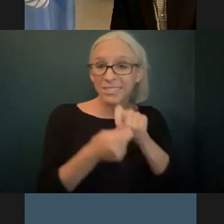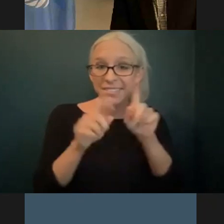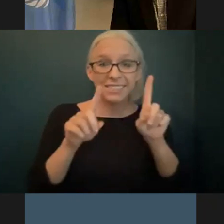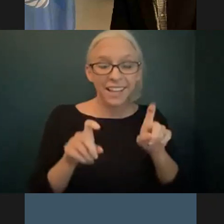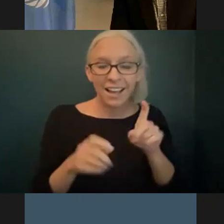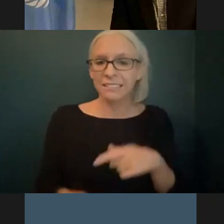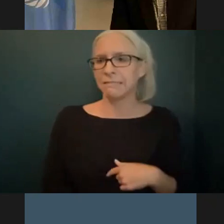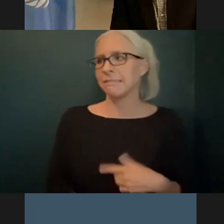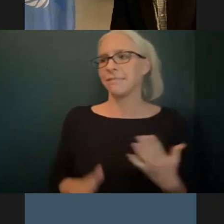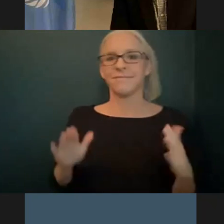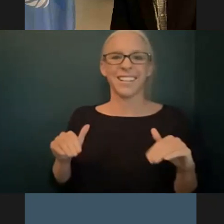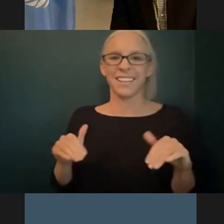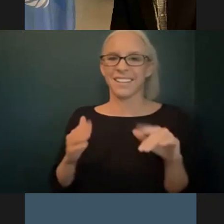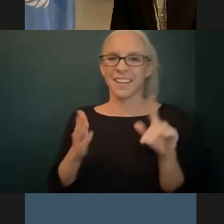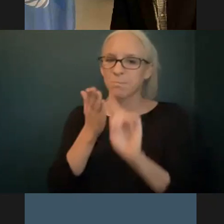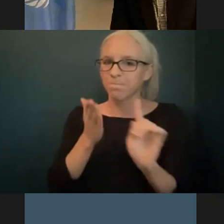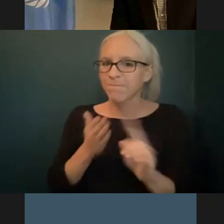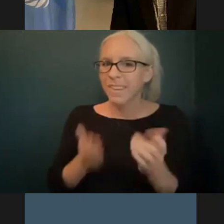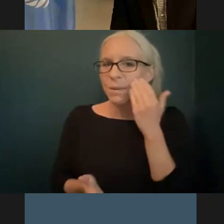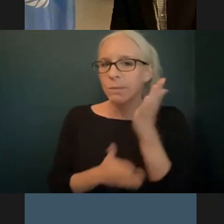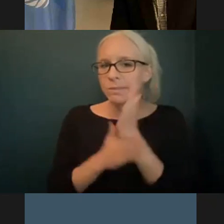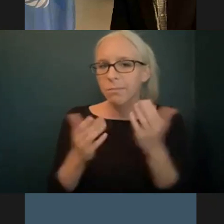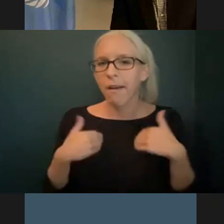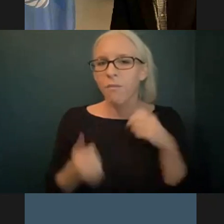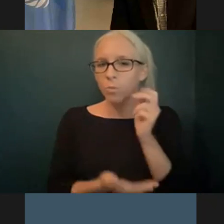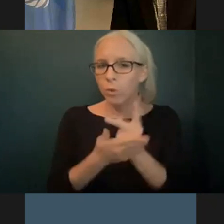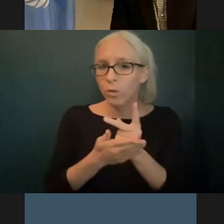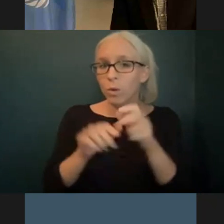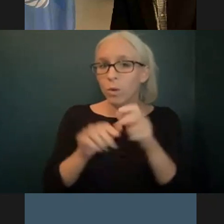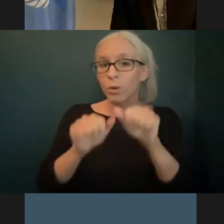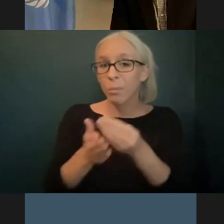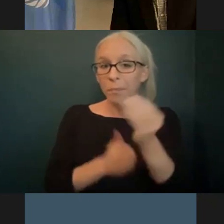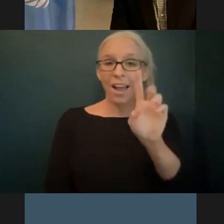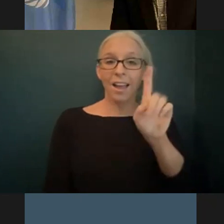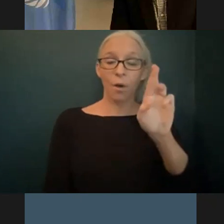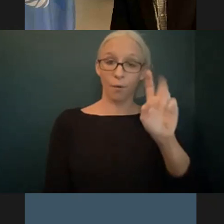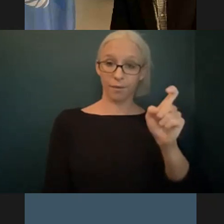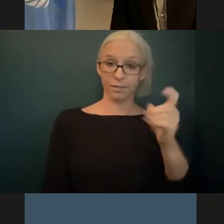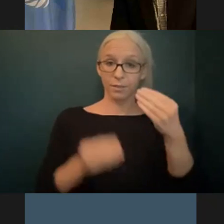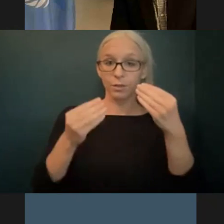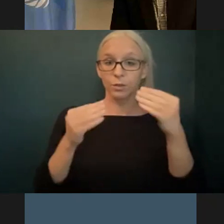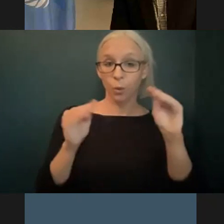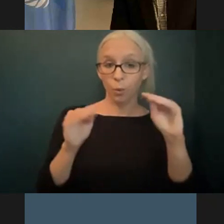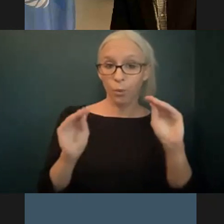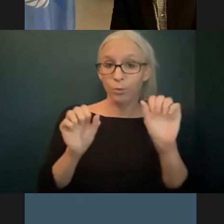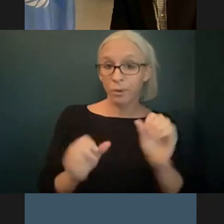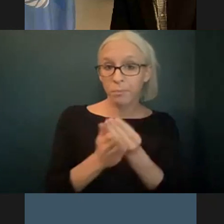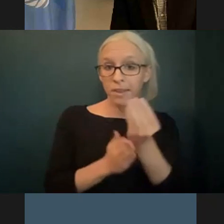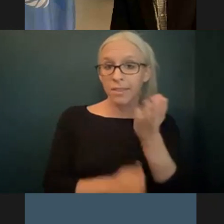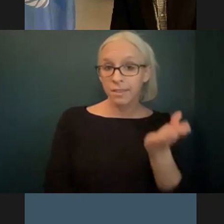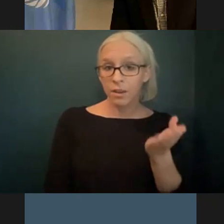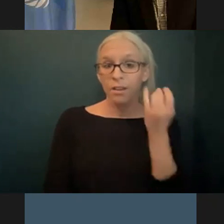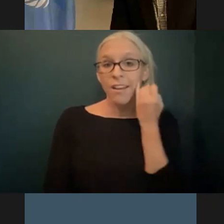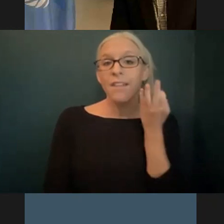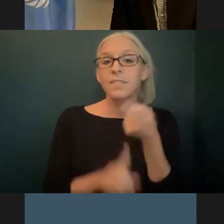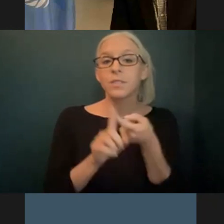of them have undergone EUA approval and they're available in the pharmacies. Usually they're coming from the pharmacy. Those are probably the ones that are EUA